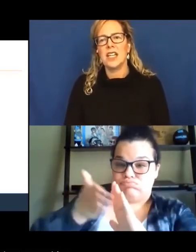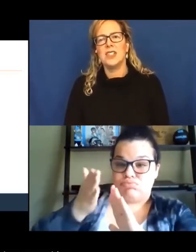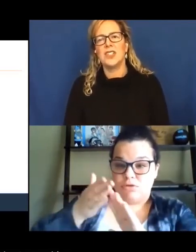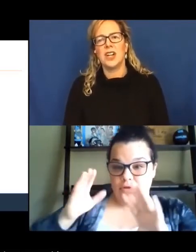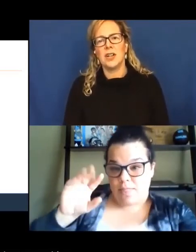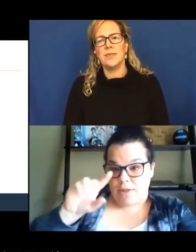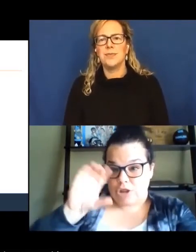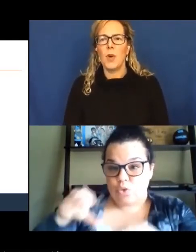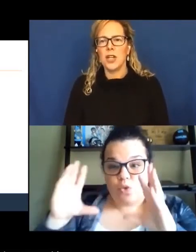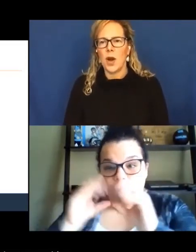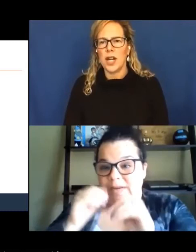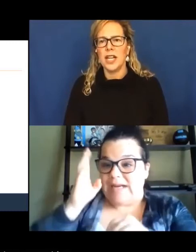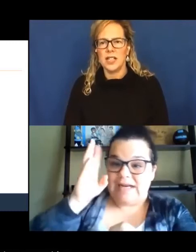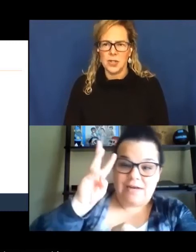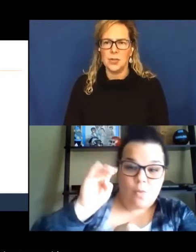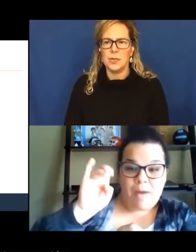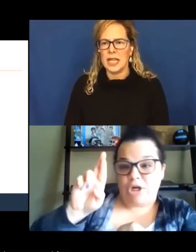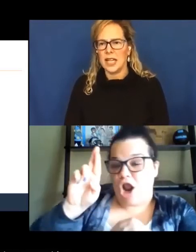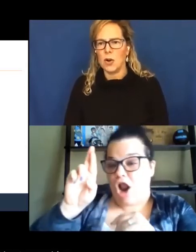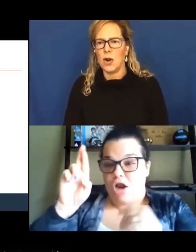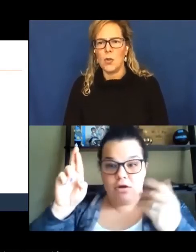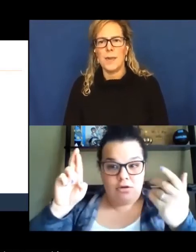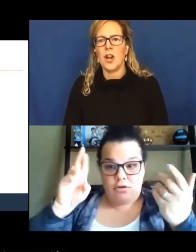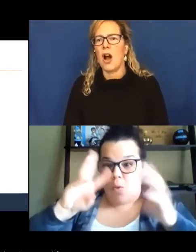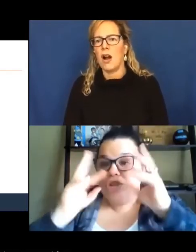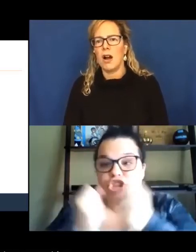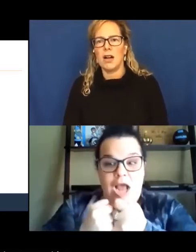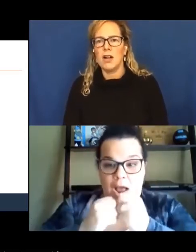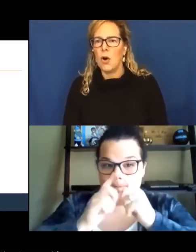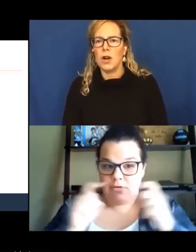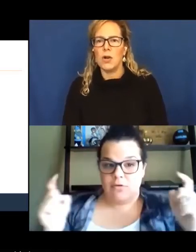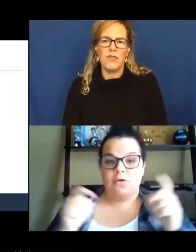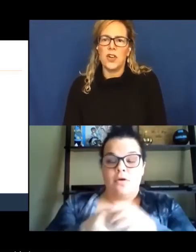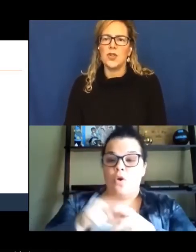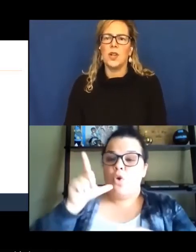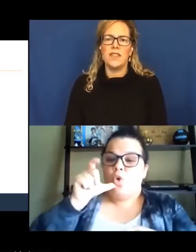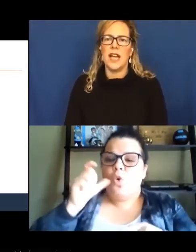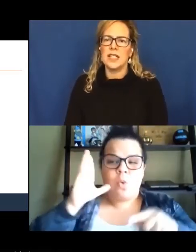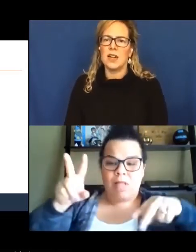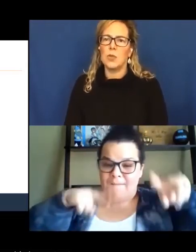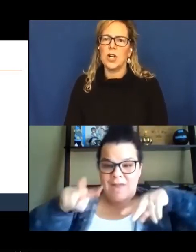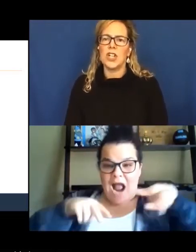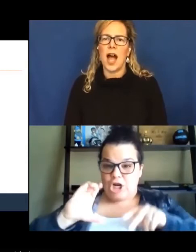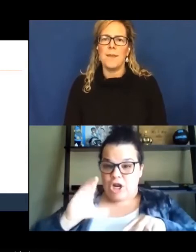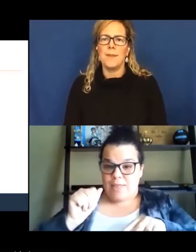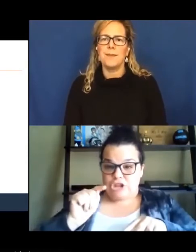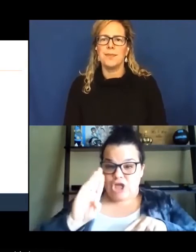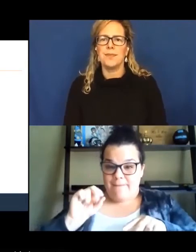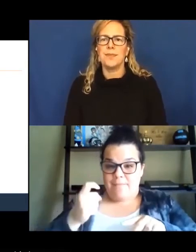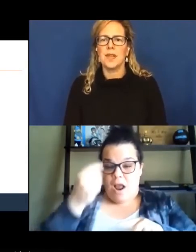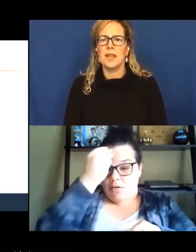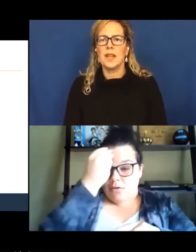Another thing to consider while you're running a Zoom meeting or a webinar or a virtual event, a workshop,